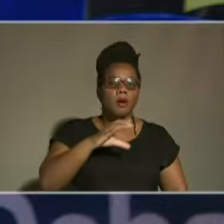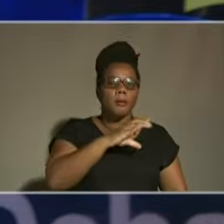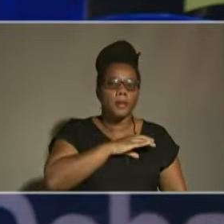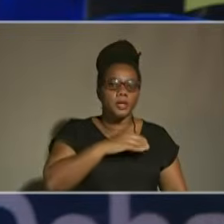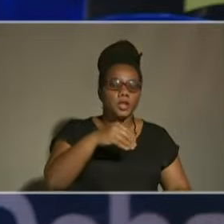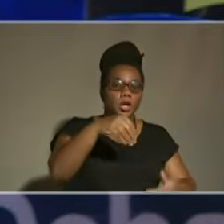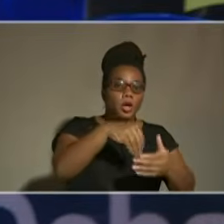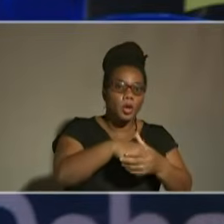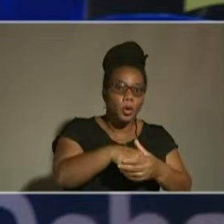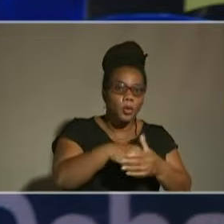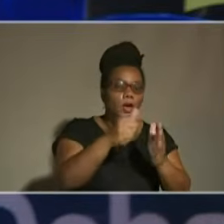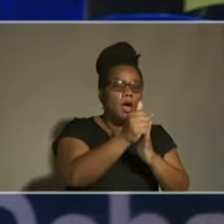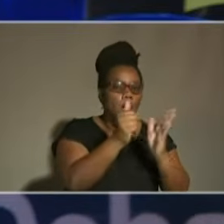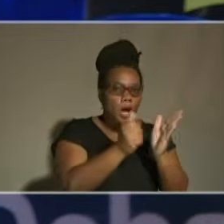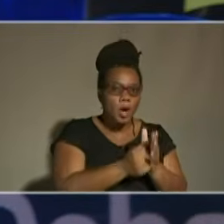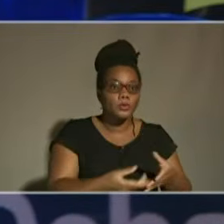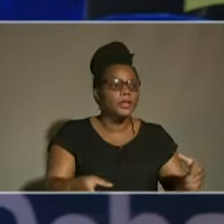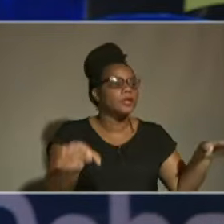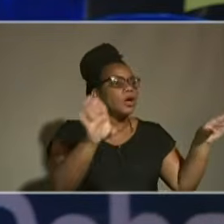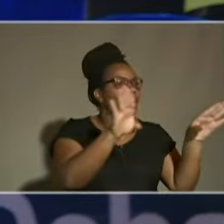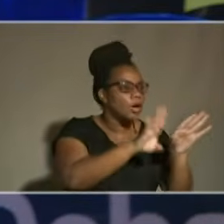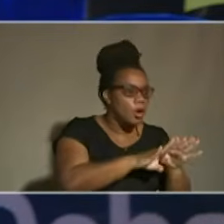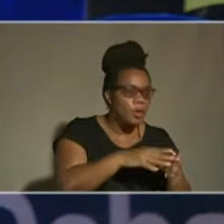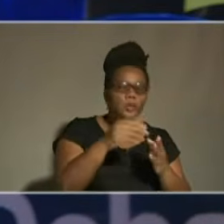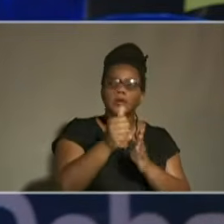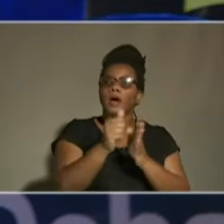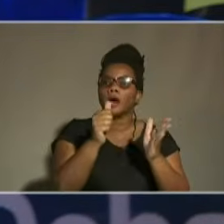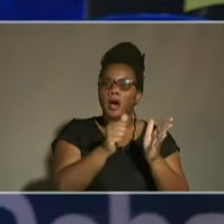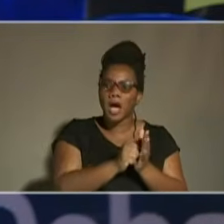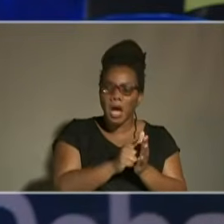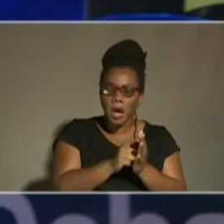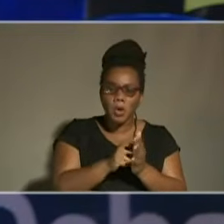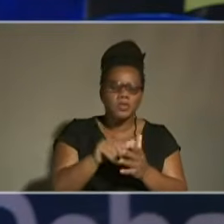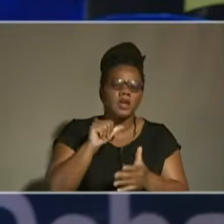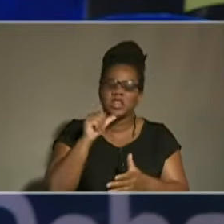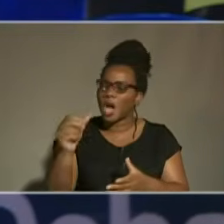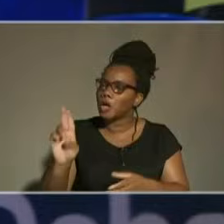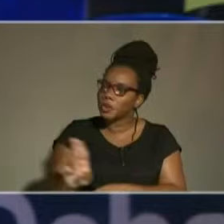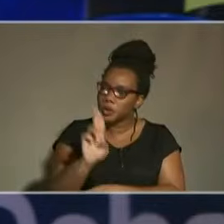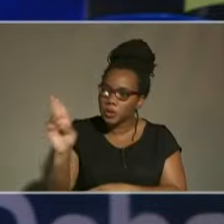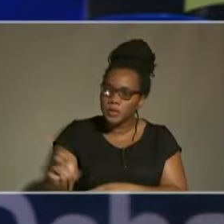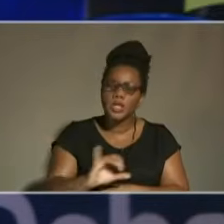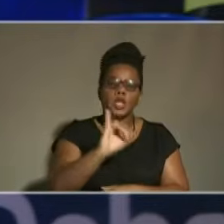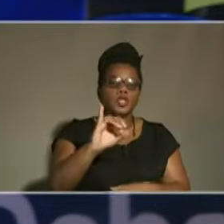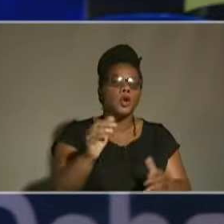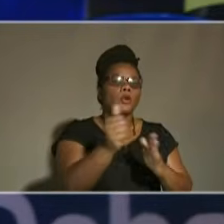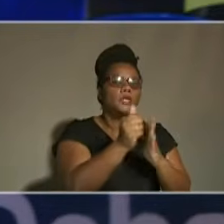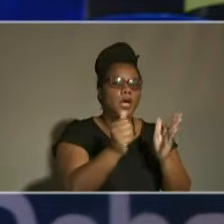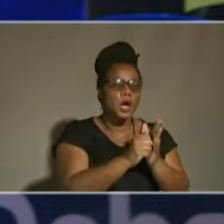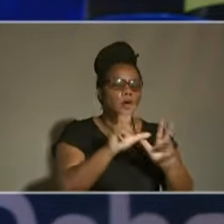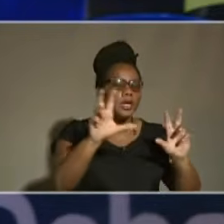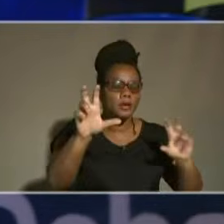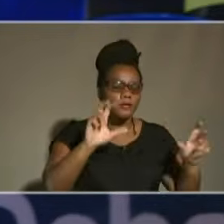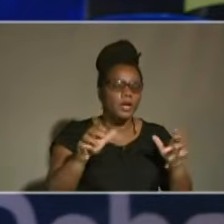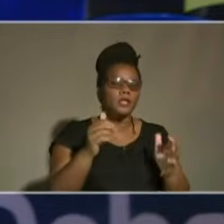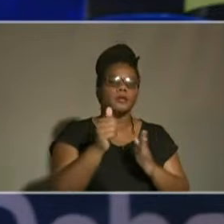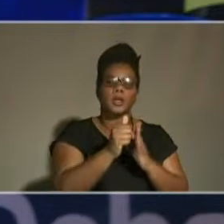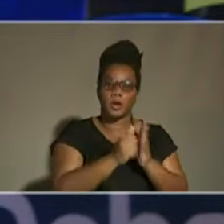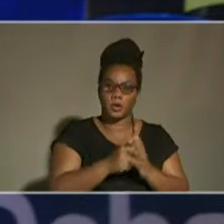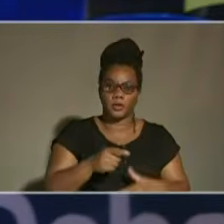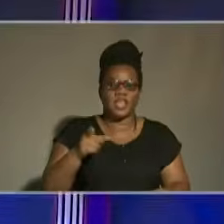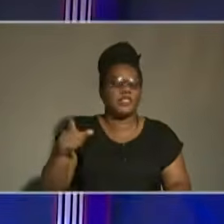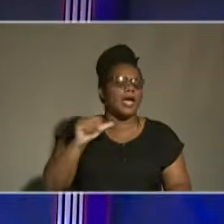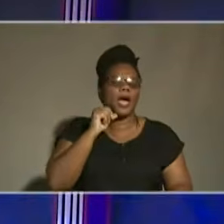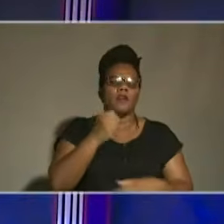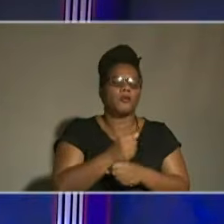includes accounts that are closed, accounts that are dormant, insurance accounts, and investment accounts. Thank you. They have weaponized it. Thank you,